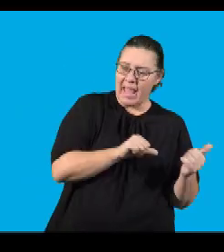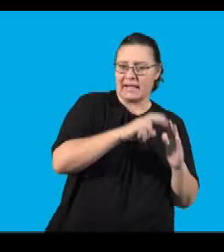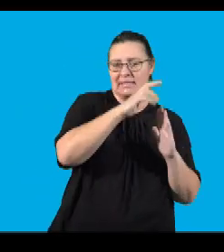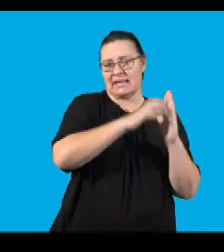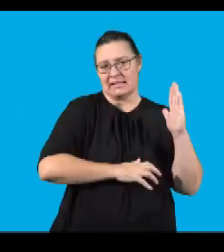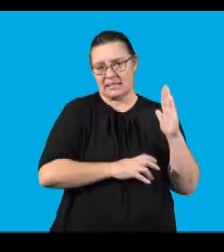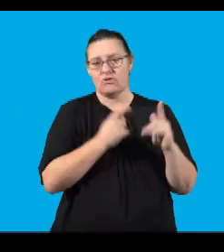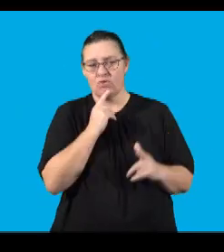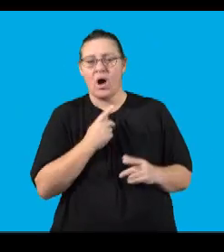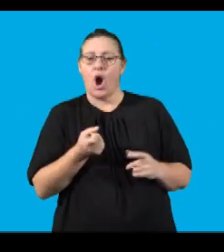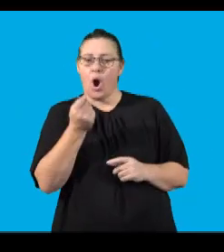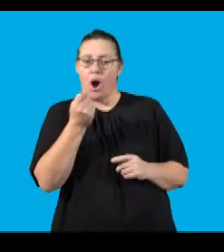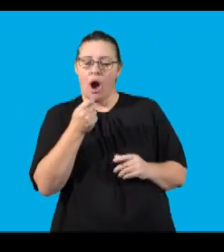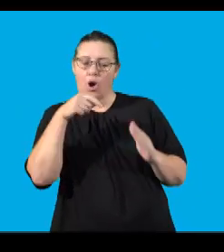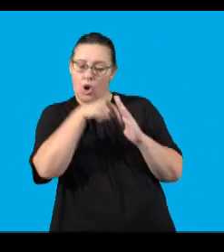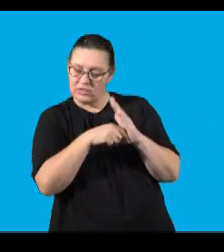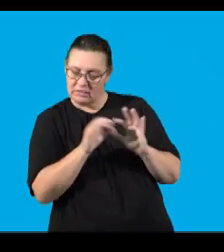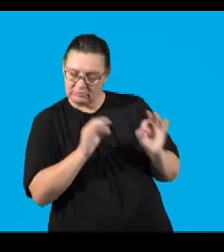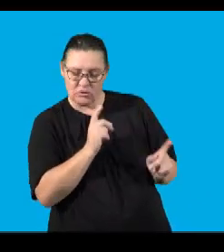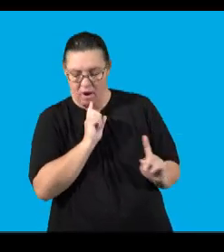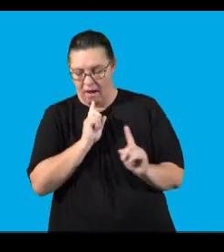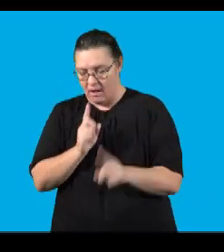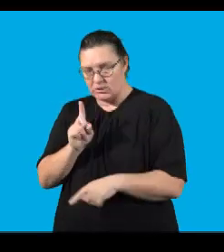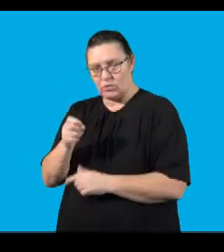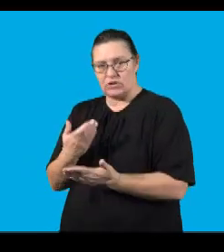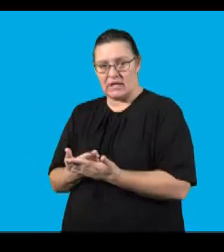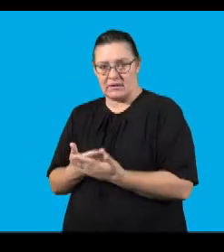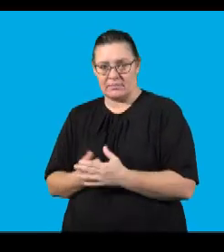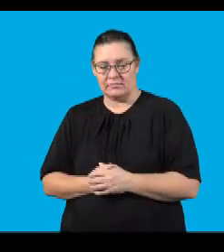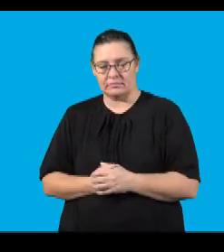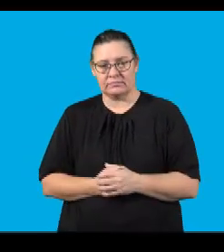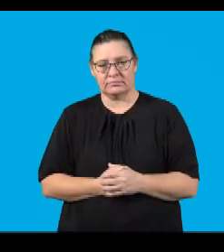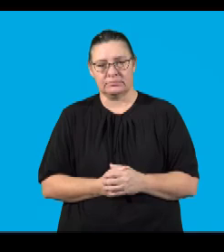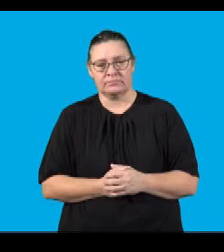to the text so that you get the correct context to answer the question.